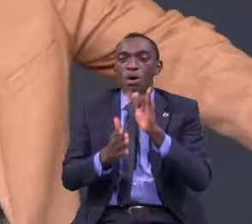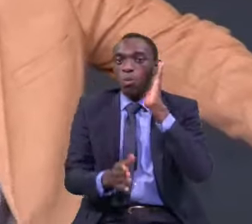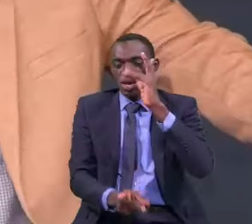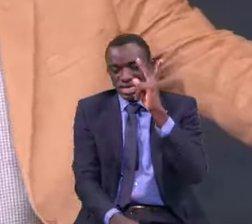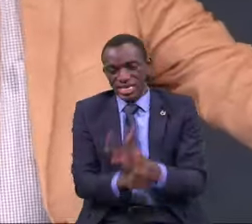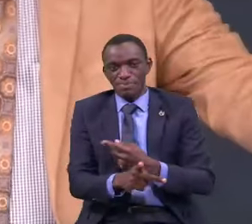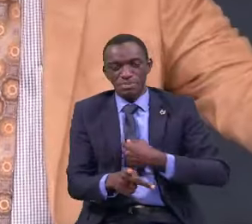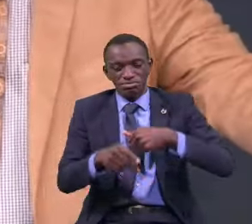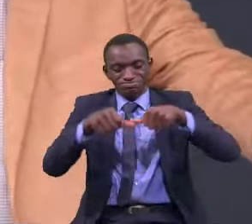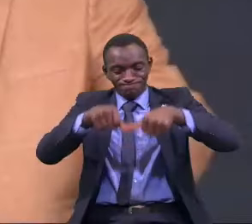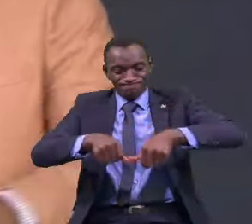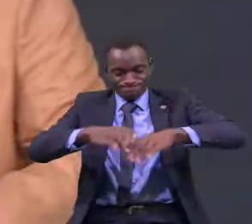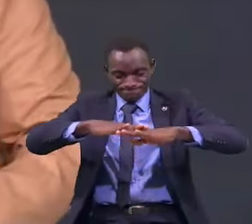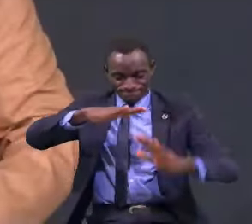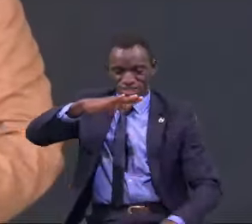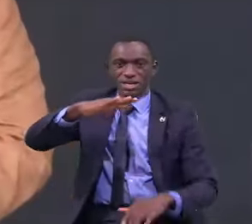down.